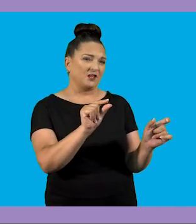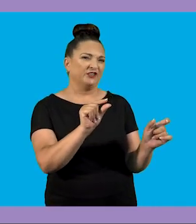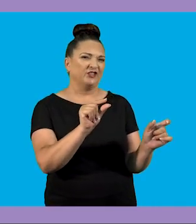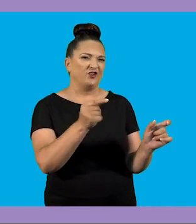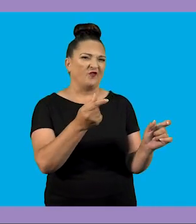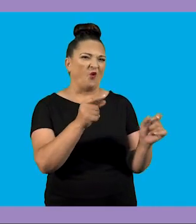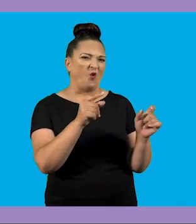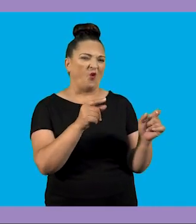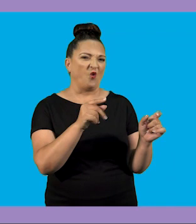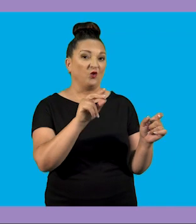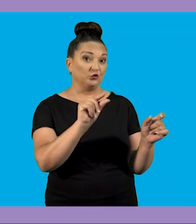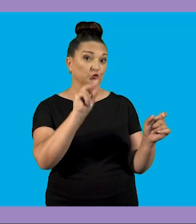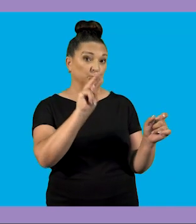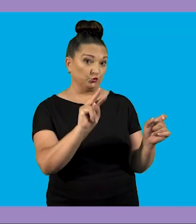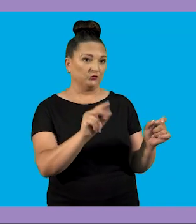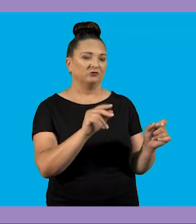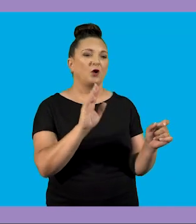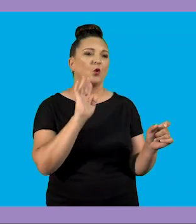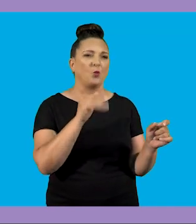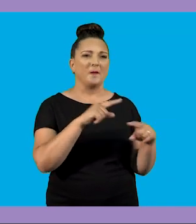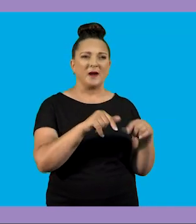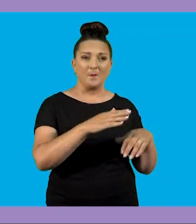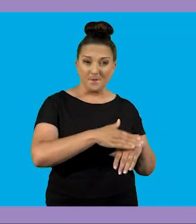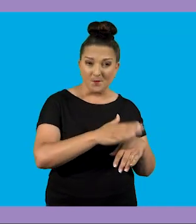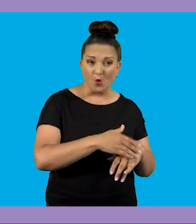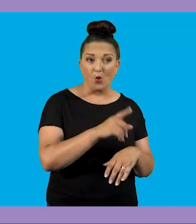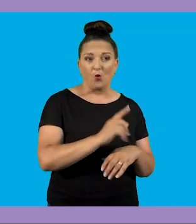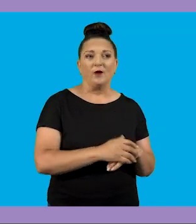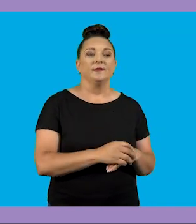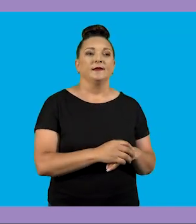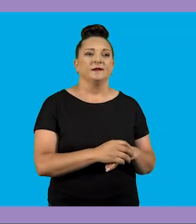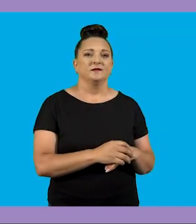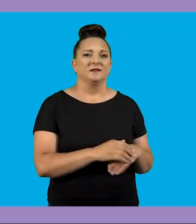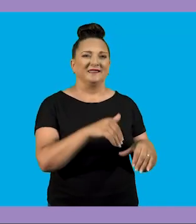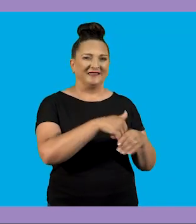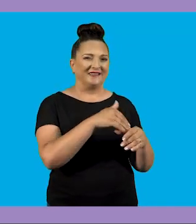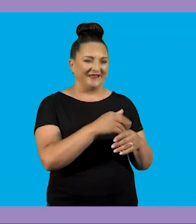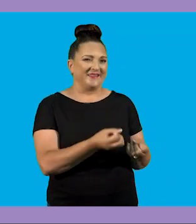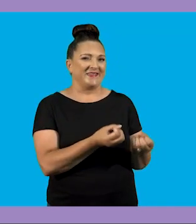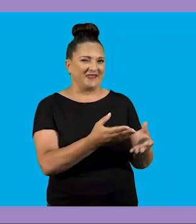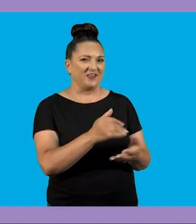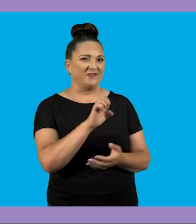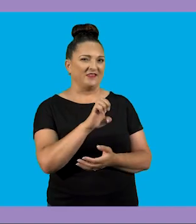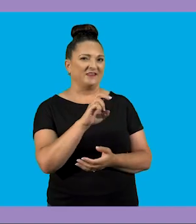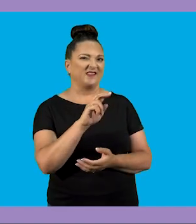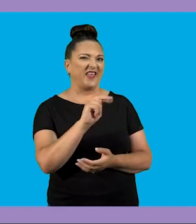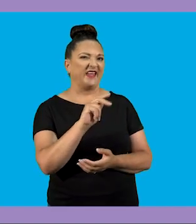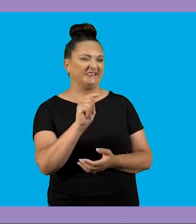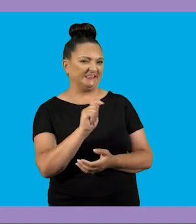squares, and you should be able to determine the factors of a given